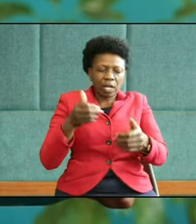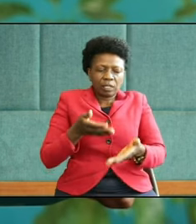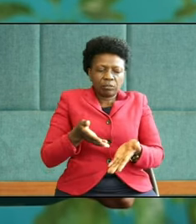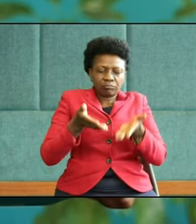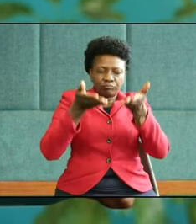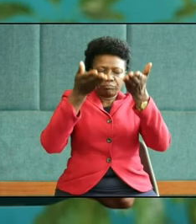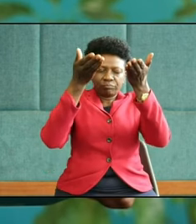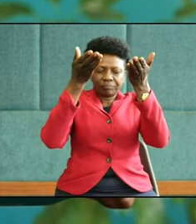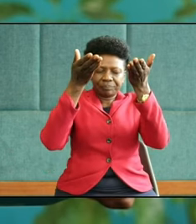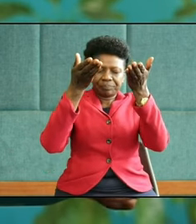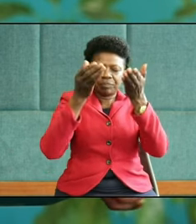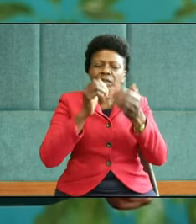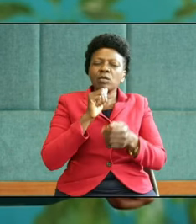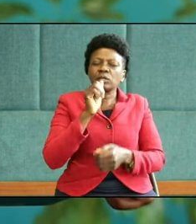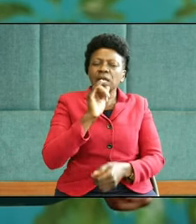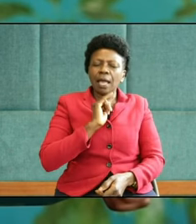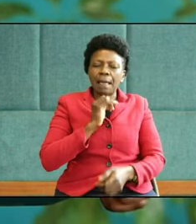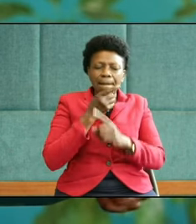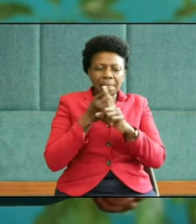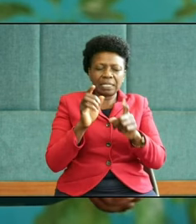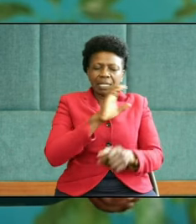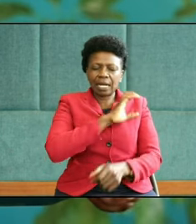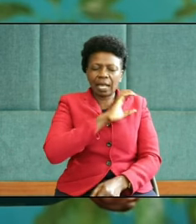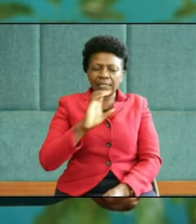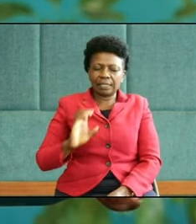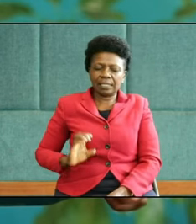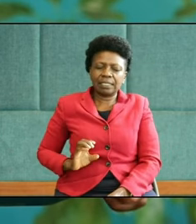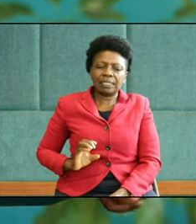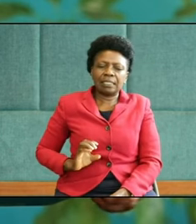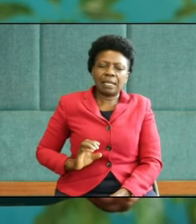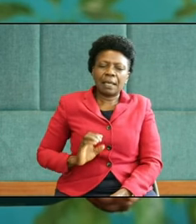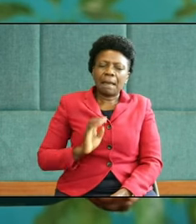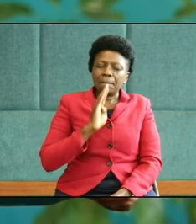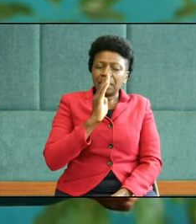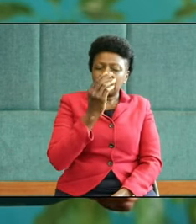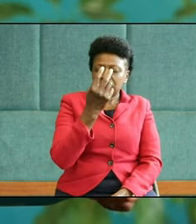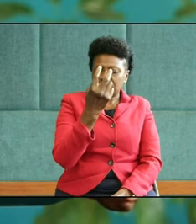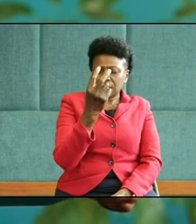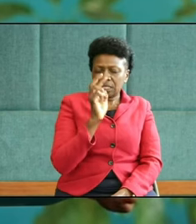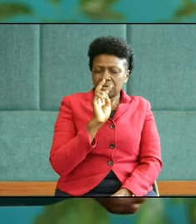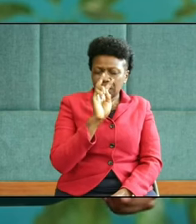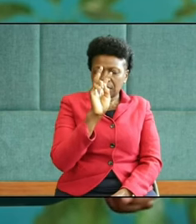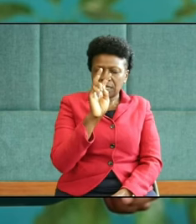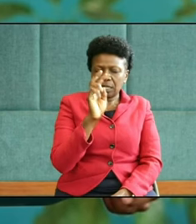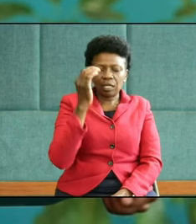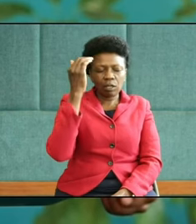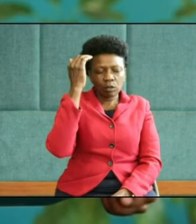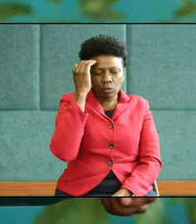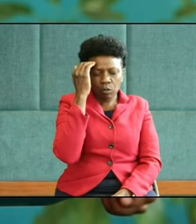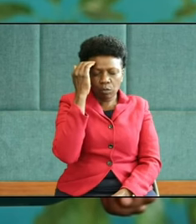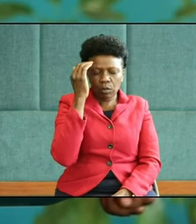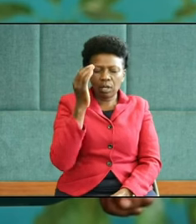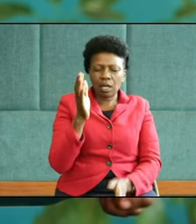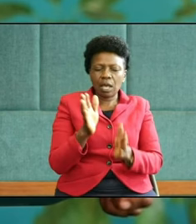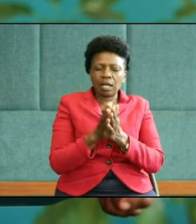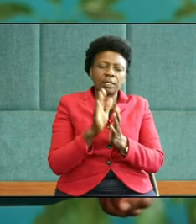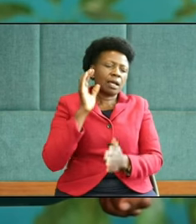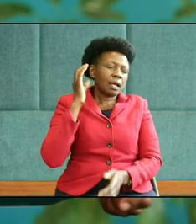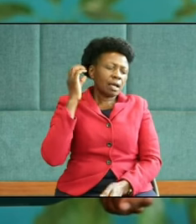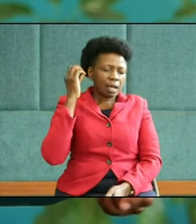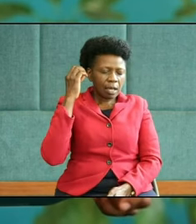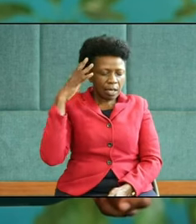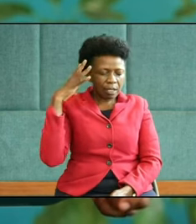exalted. Not I, but Christ. Be seen, be known, and be